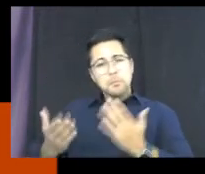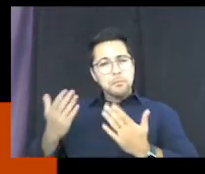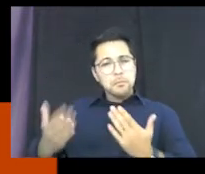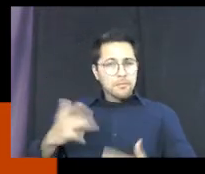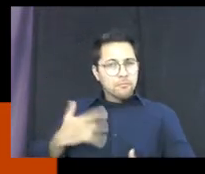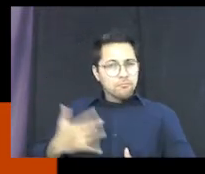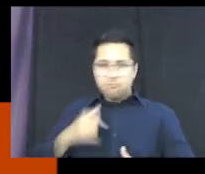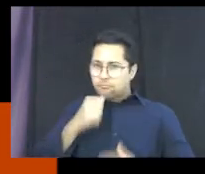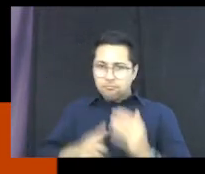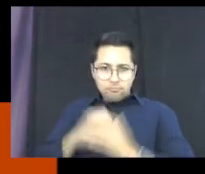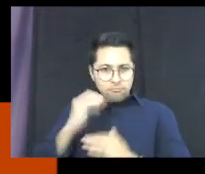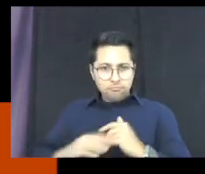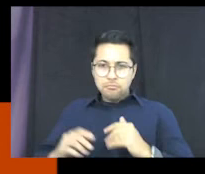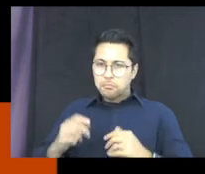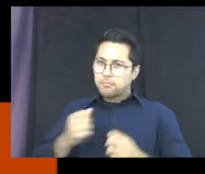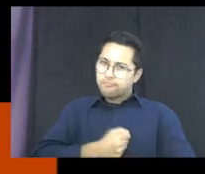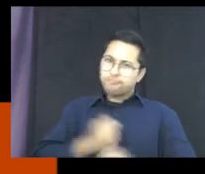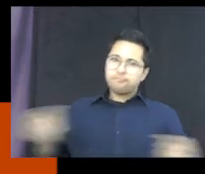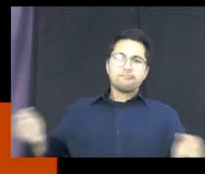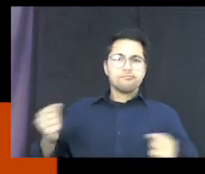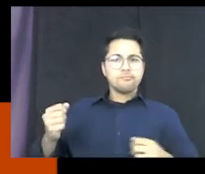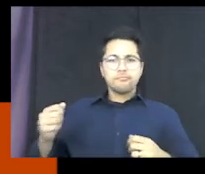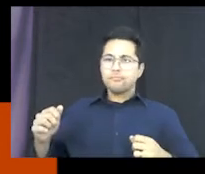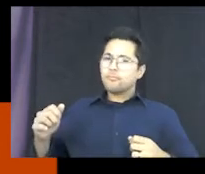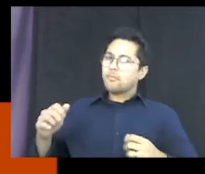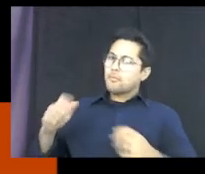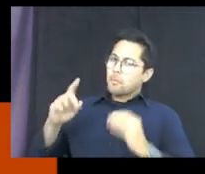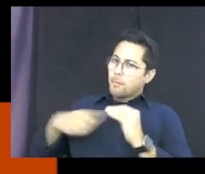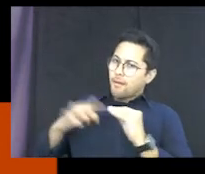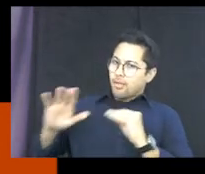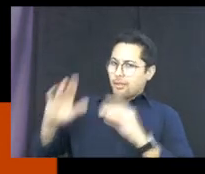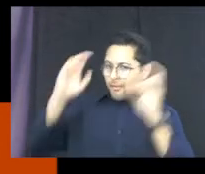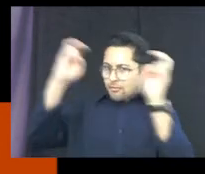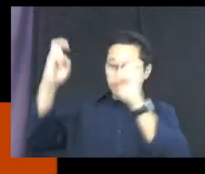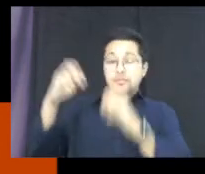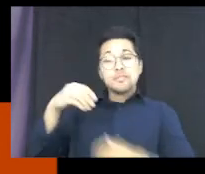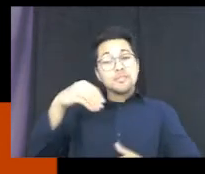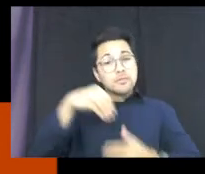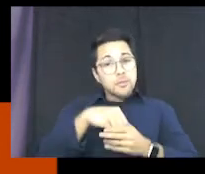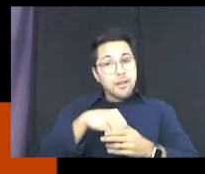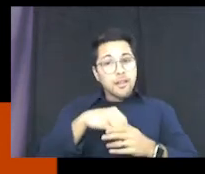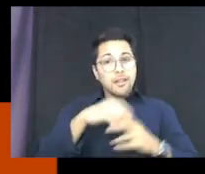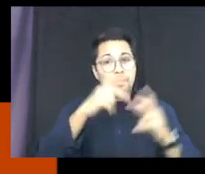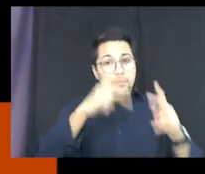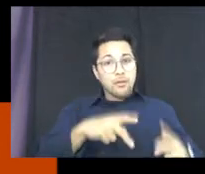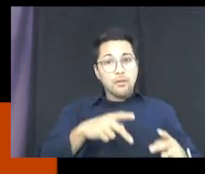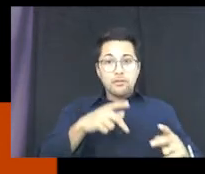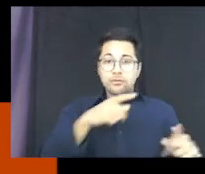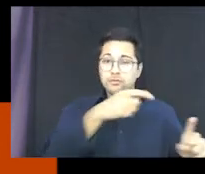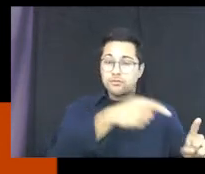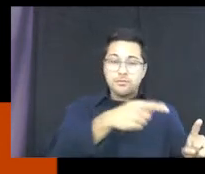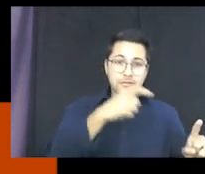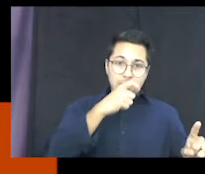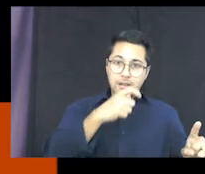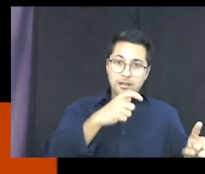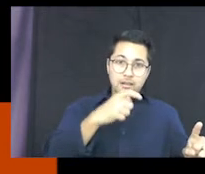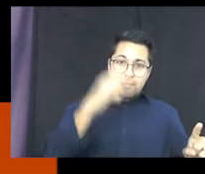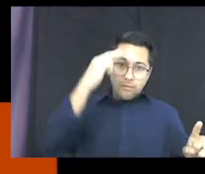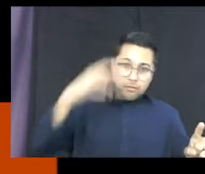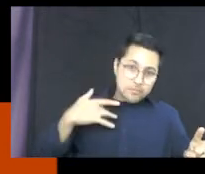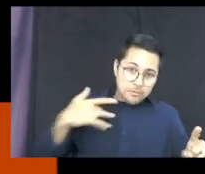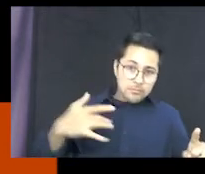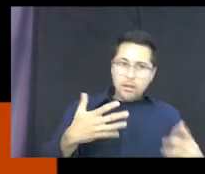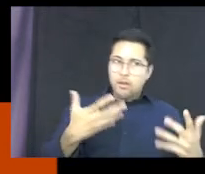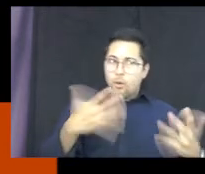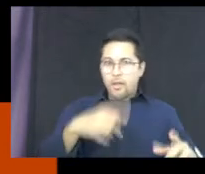uncomfortable being fully open about their issues in the presence of a neurotypical facilitator that they fear might